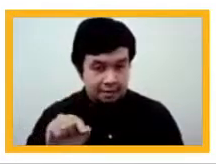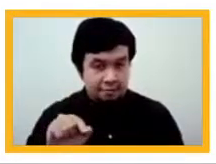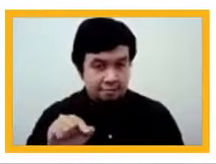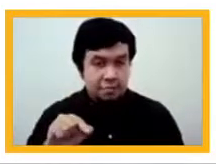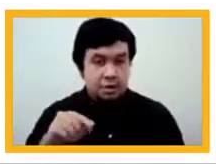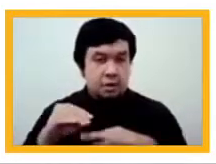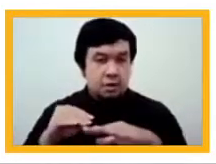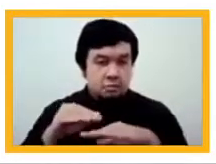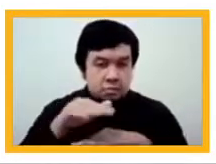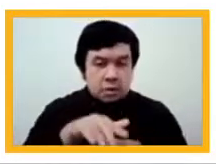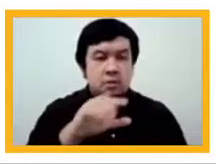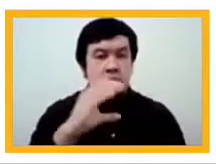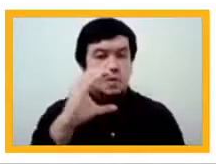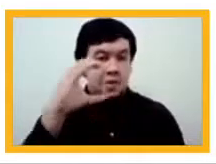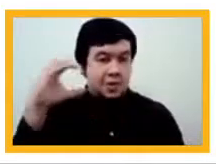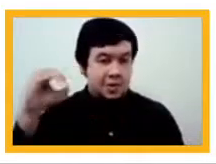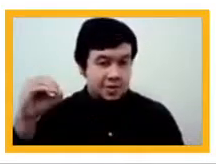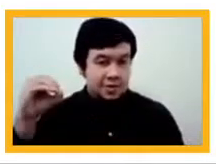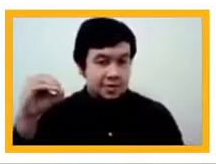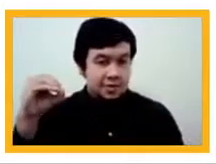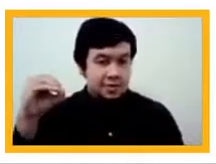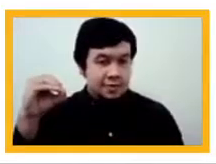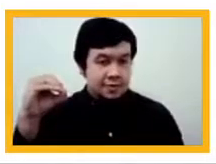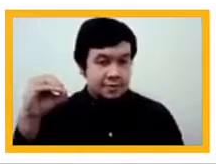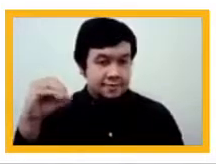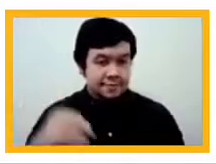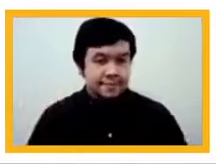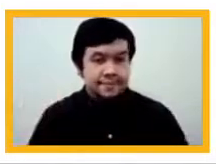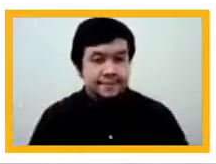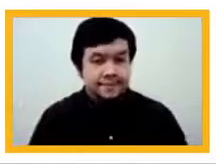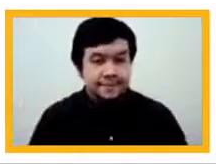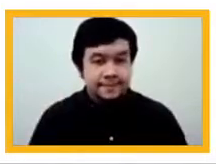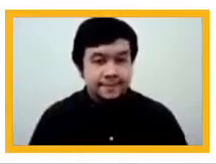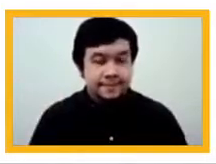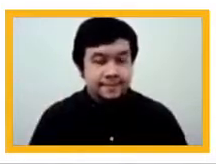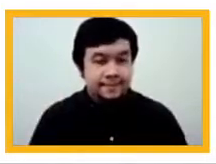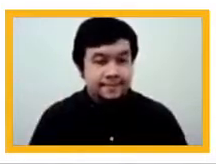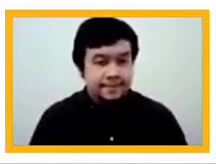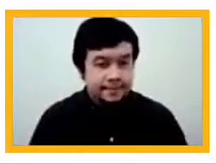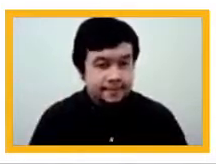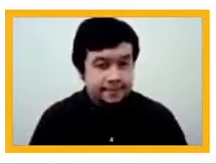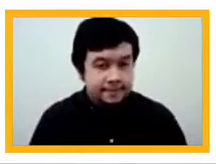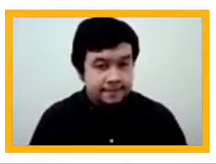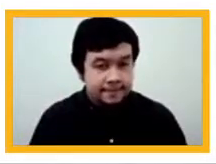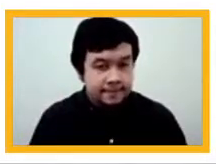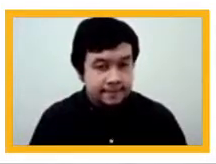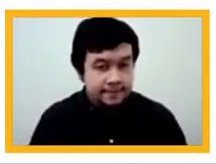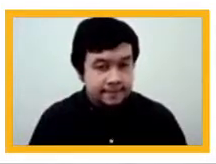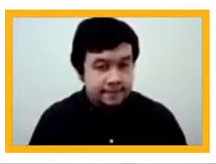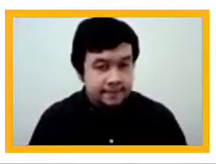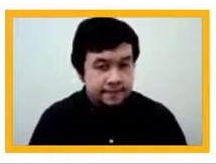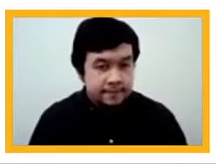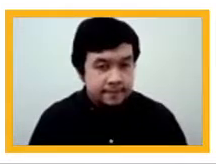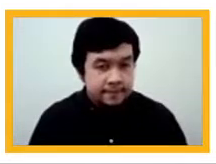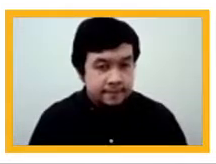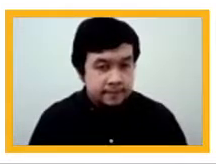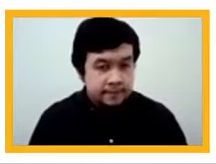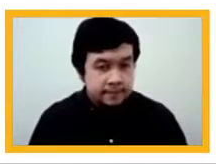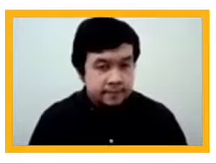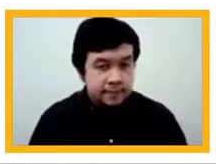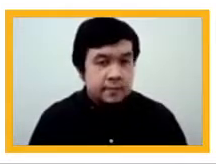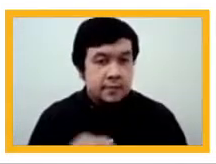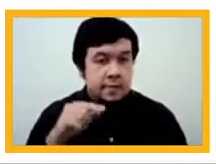and expand the base of software convergence education. And one of the aim